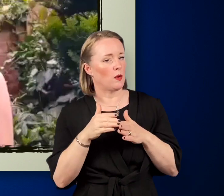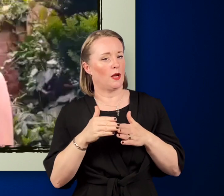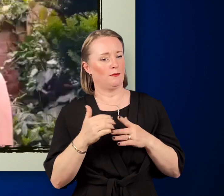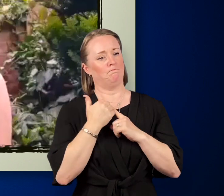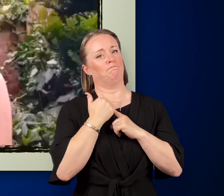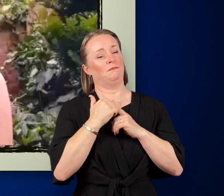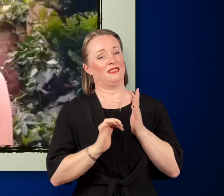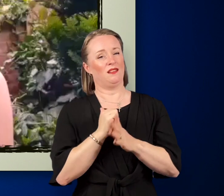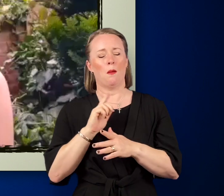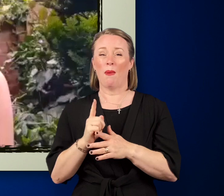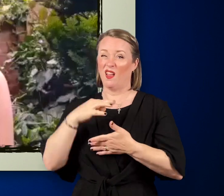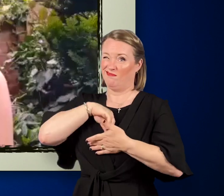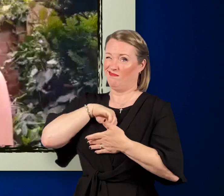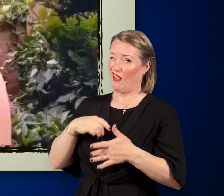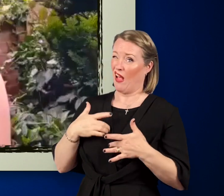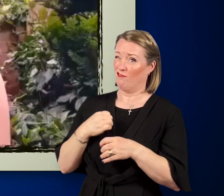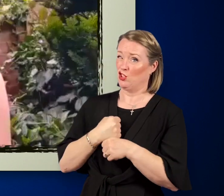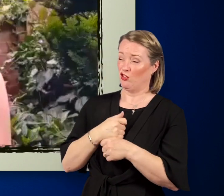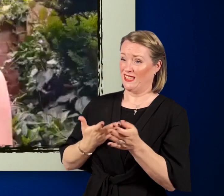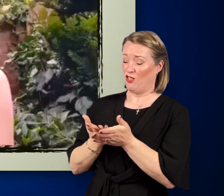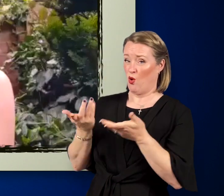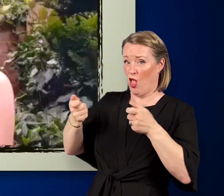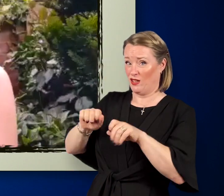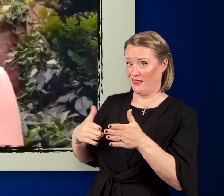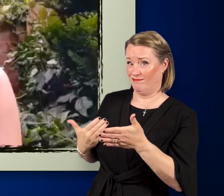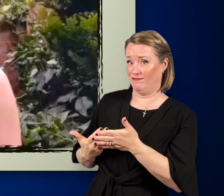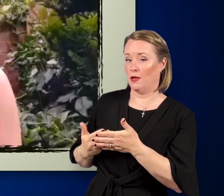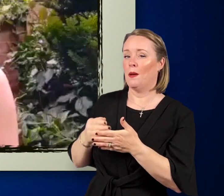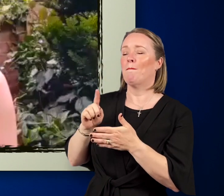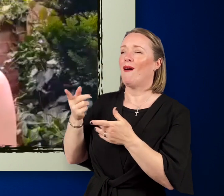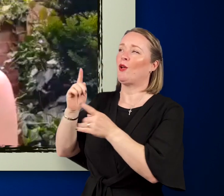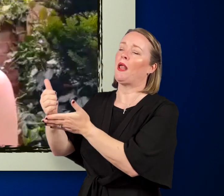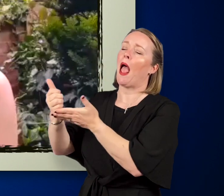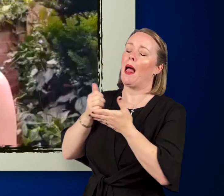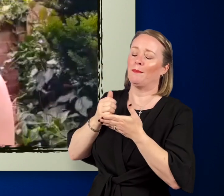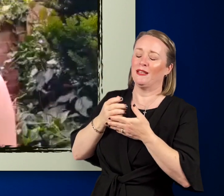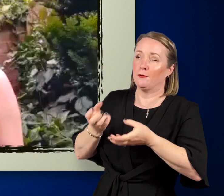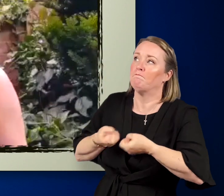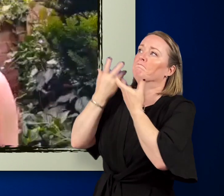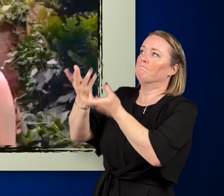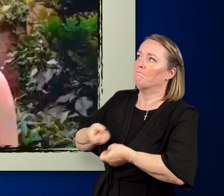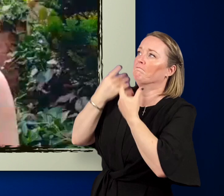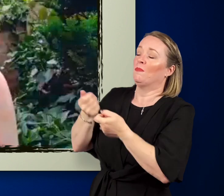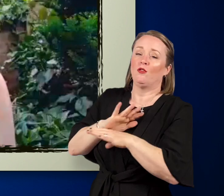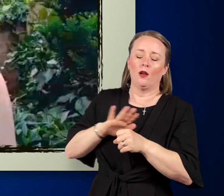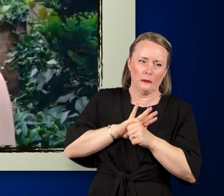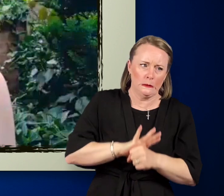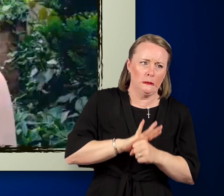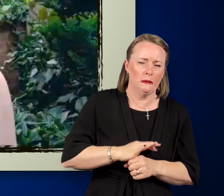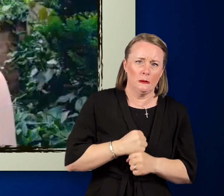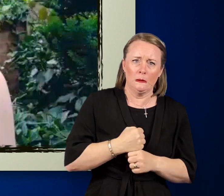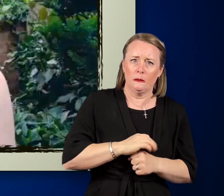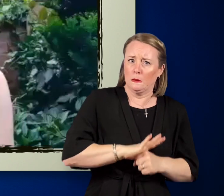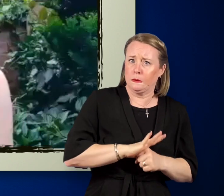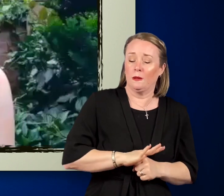was really frustrated, and I feel like God has helped me to vent my frustrations to him and not keep it all bottled inside. I was chatting to